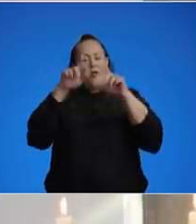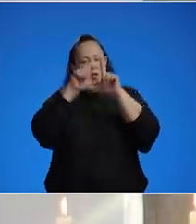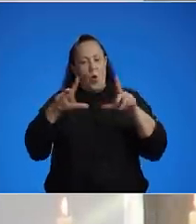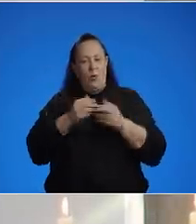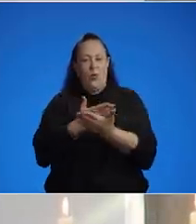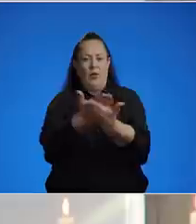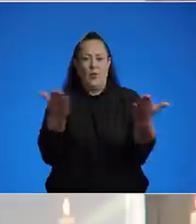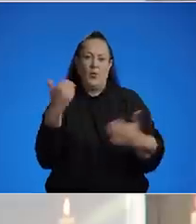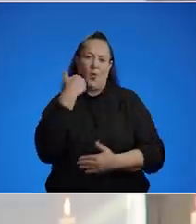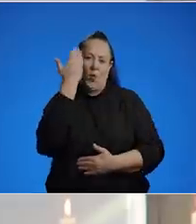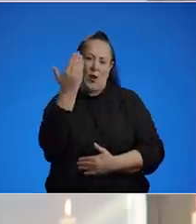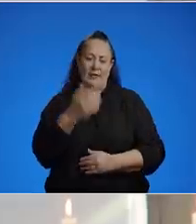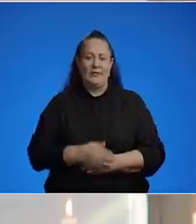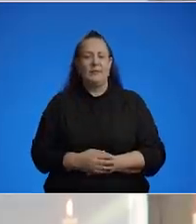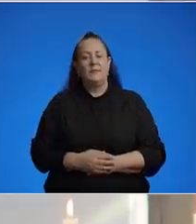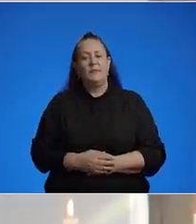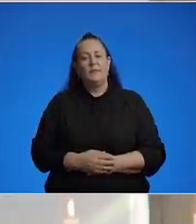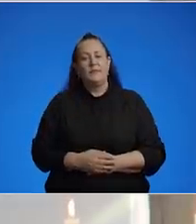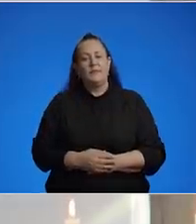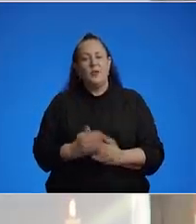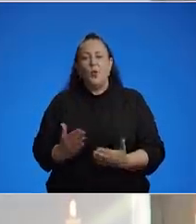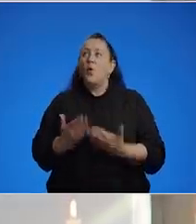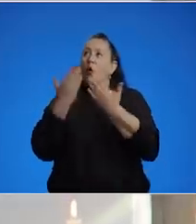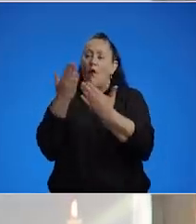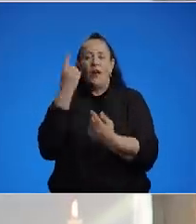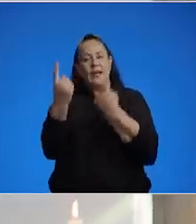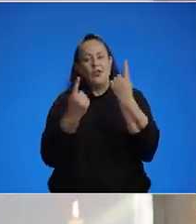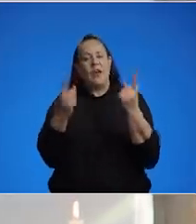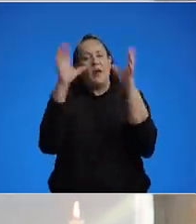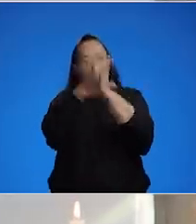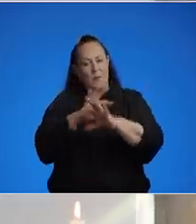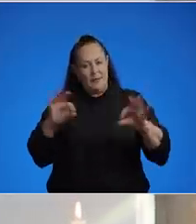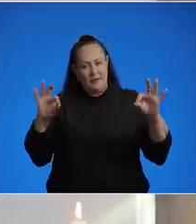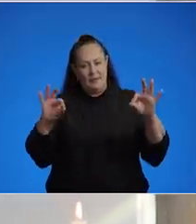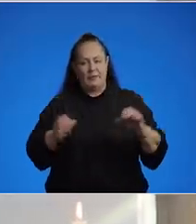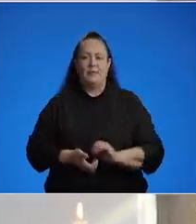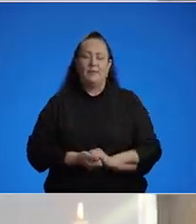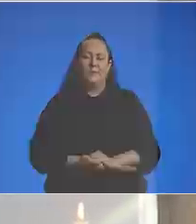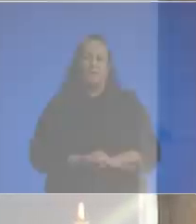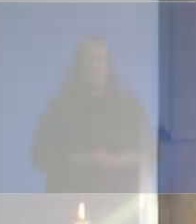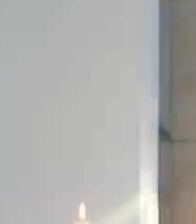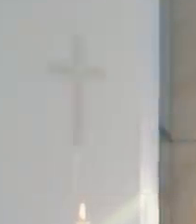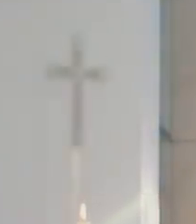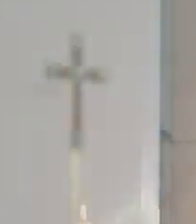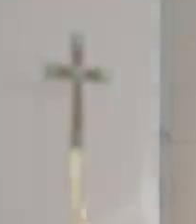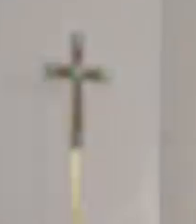The peace of the Lord be with you always. And with your spirit. Let us offer each other the sign of peace.